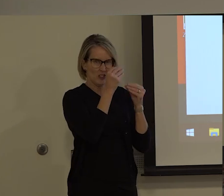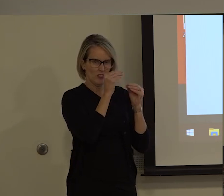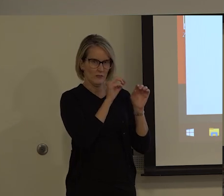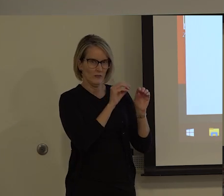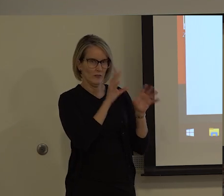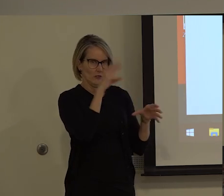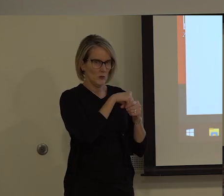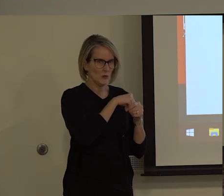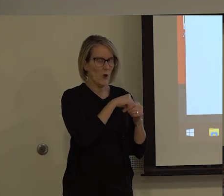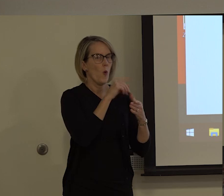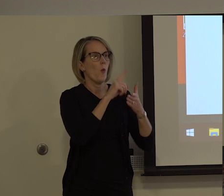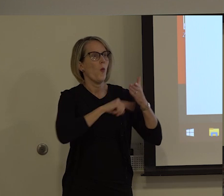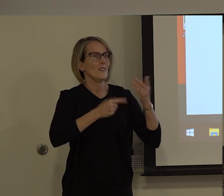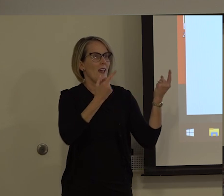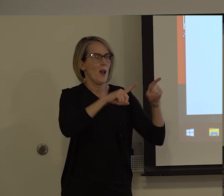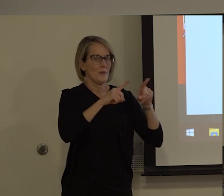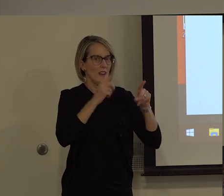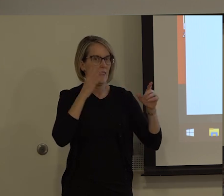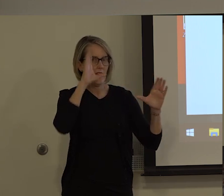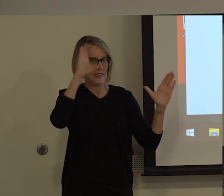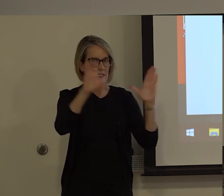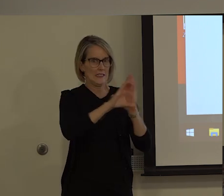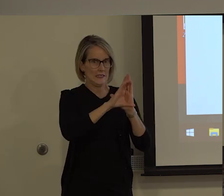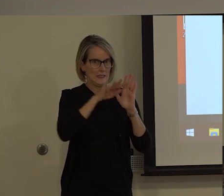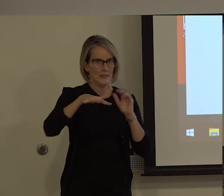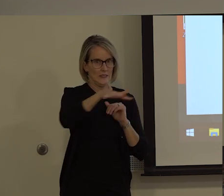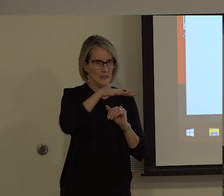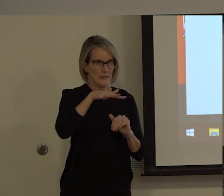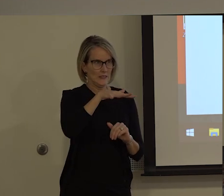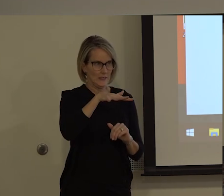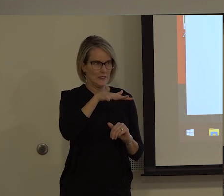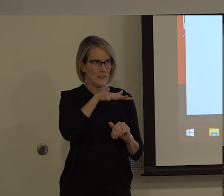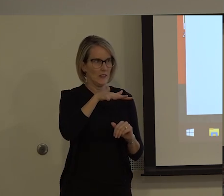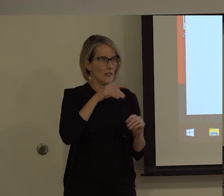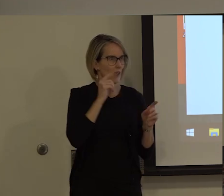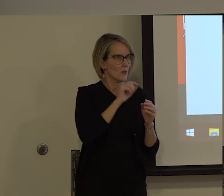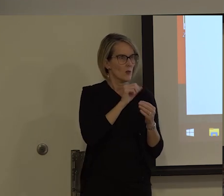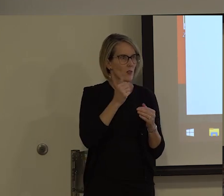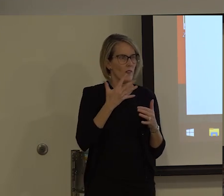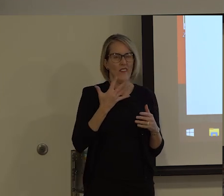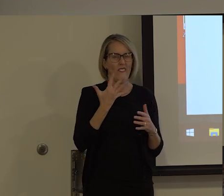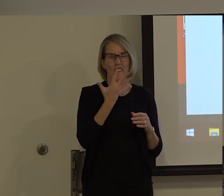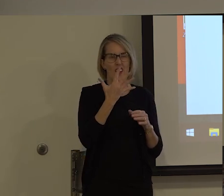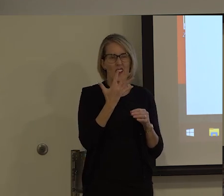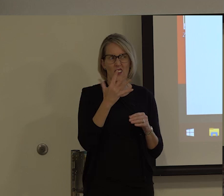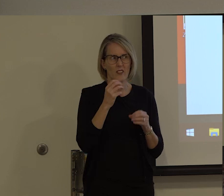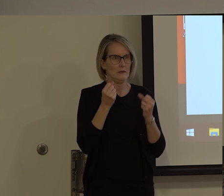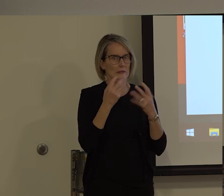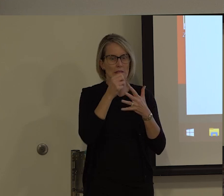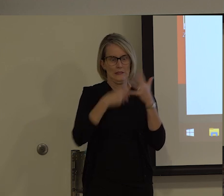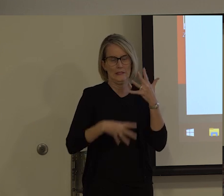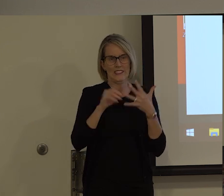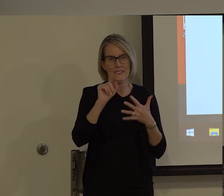scene itself, right? If I go to, this has 1, 2, 3, 4, 5, it's got a whole bunch of tags on it, right?